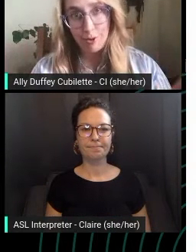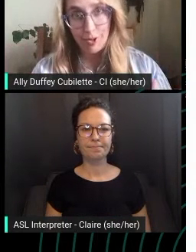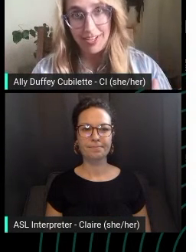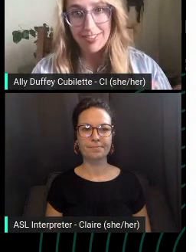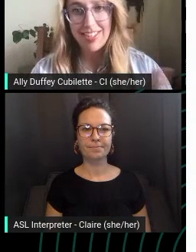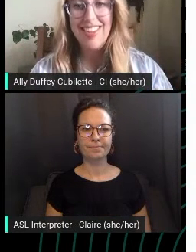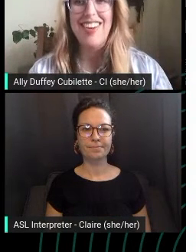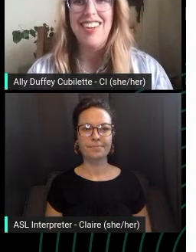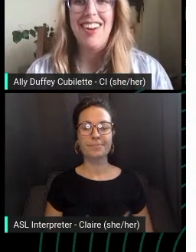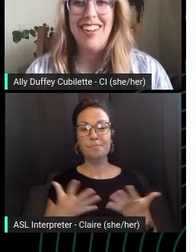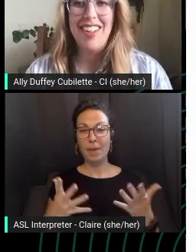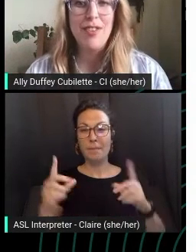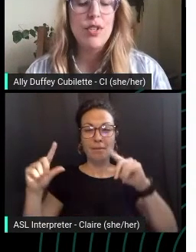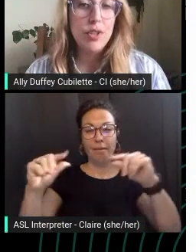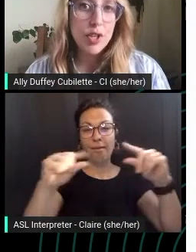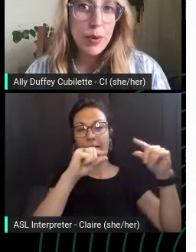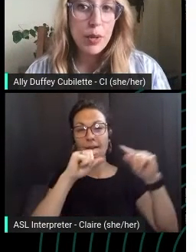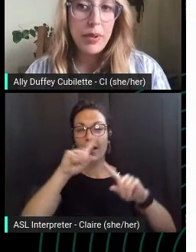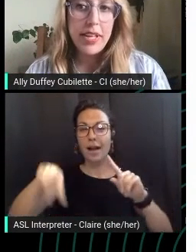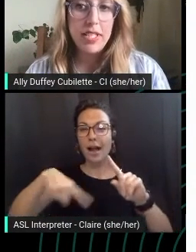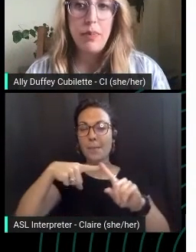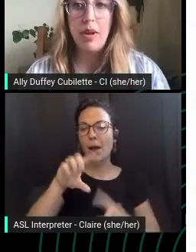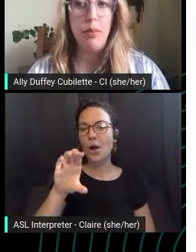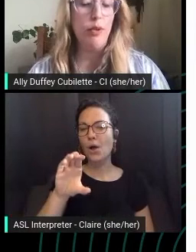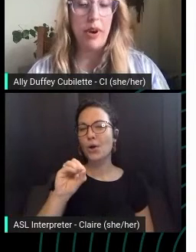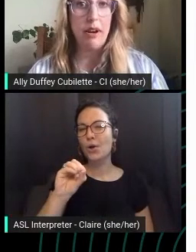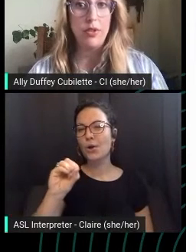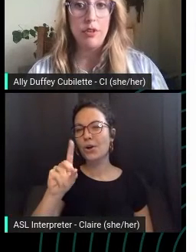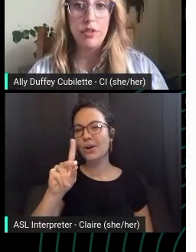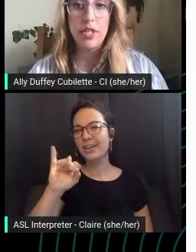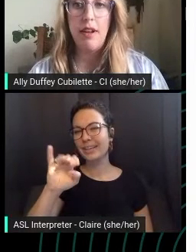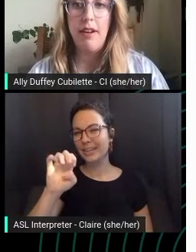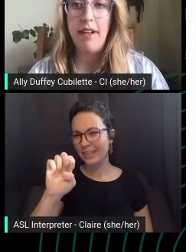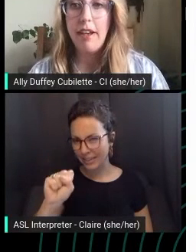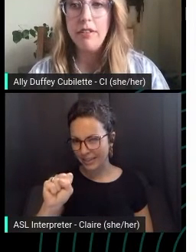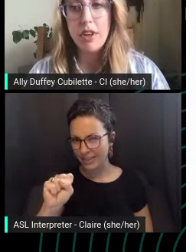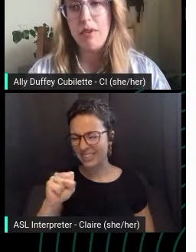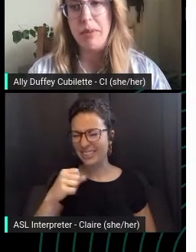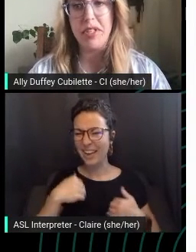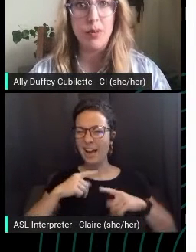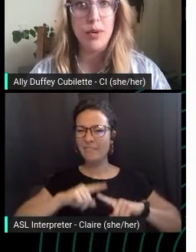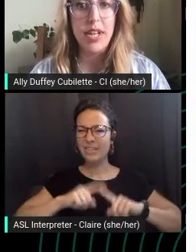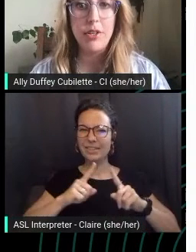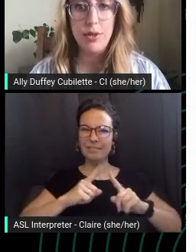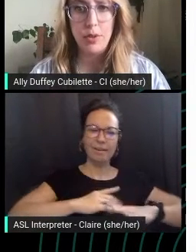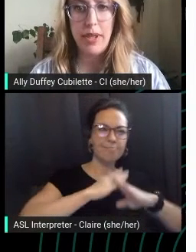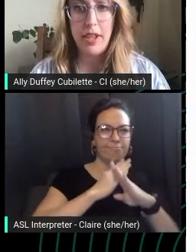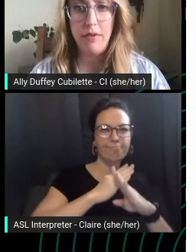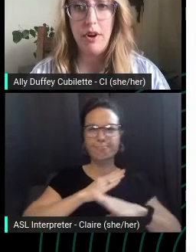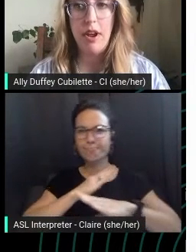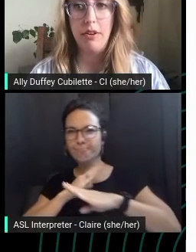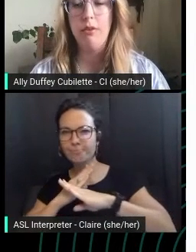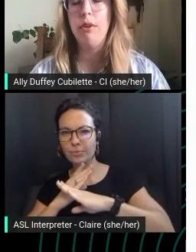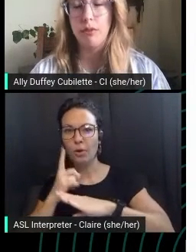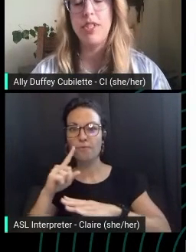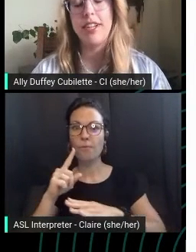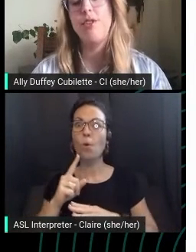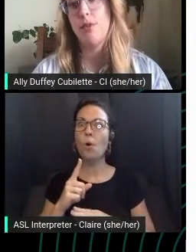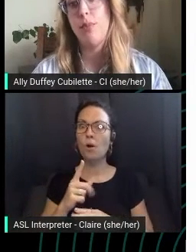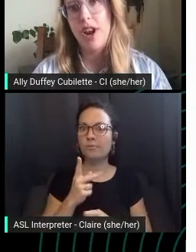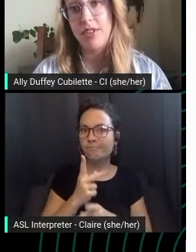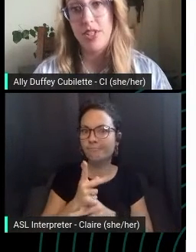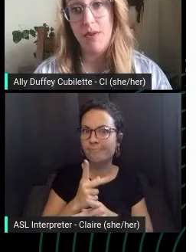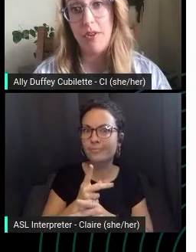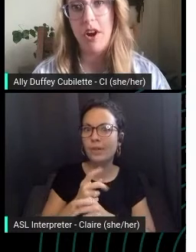commotion around cookies and the restrictions put in place by both browsers and governments to protect user behavior or